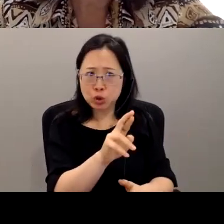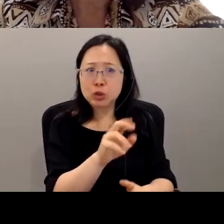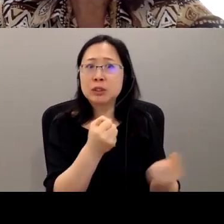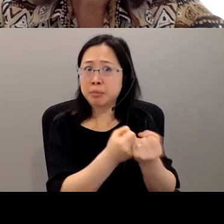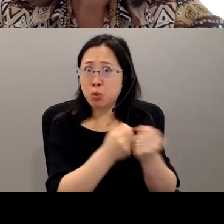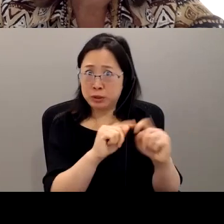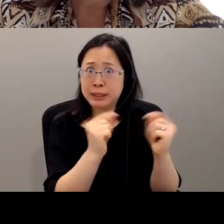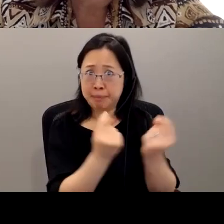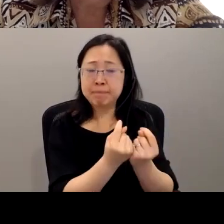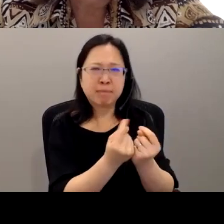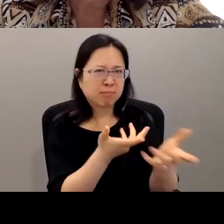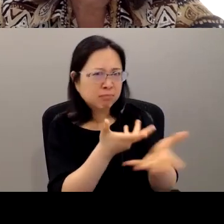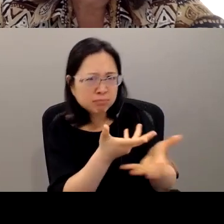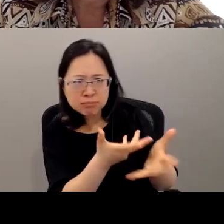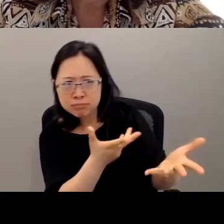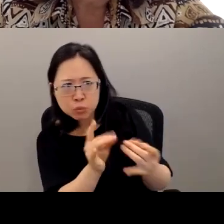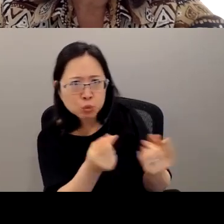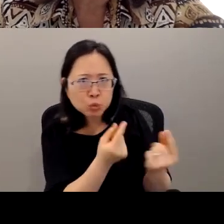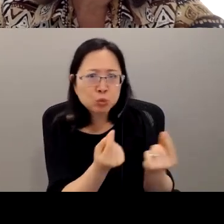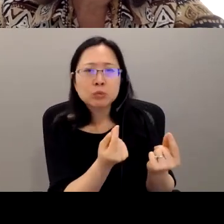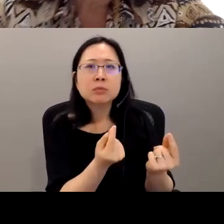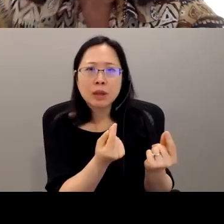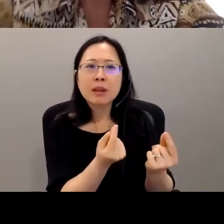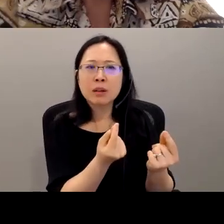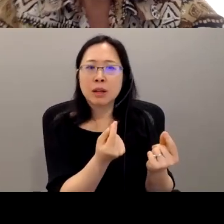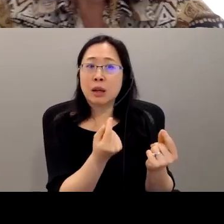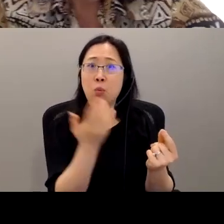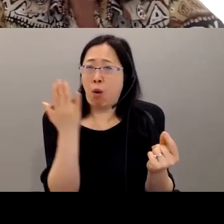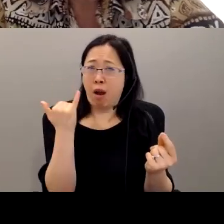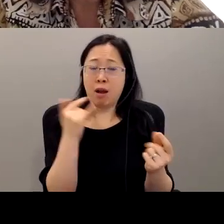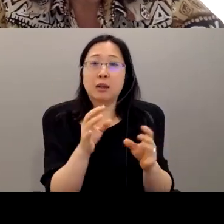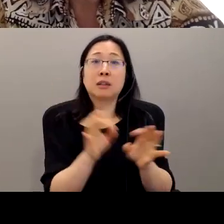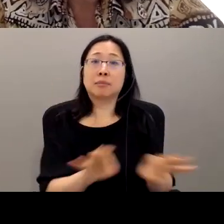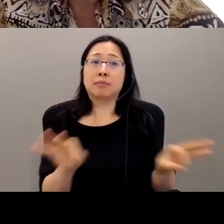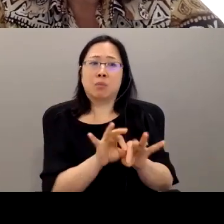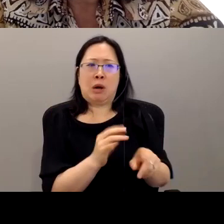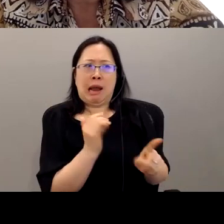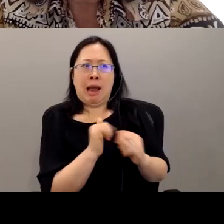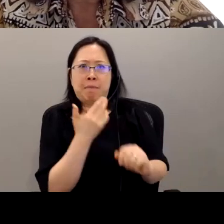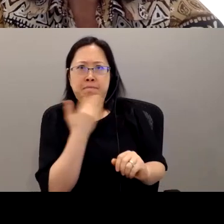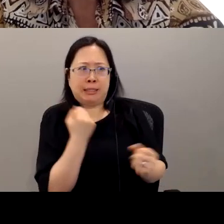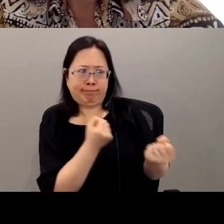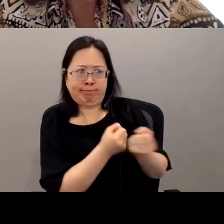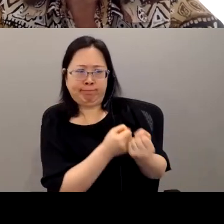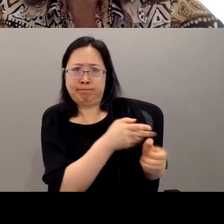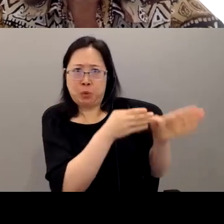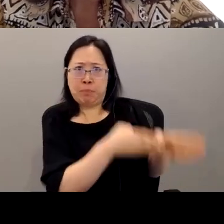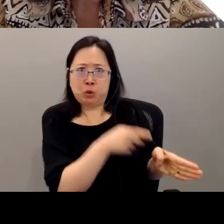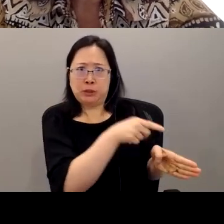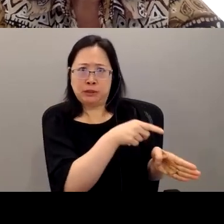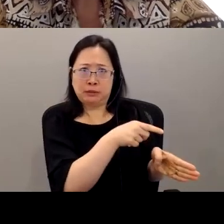ensure that we are understanding how we are to help the older adult and support